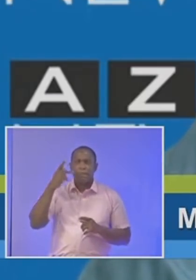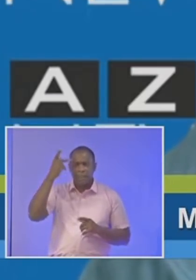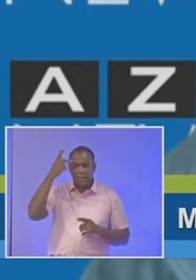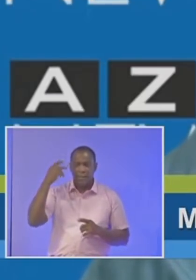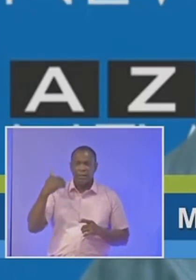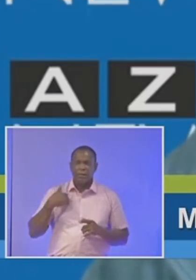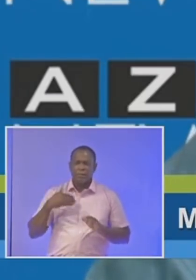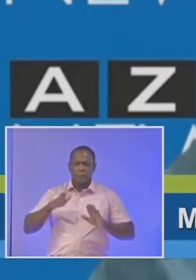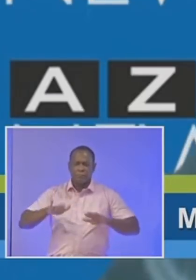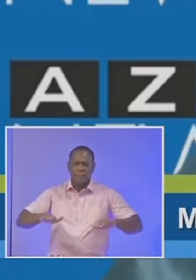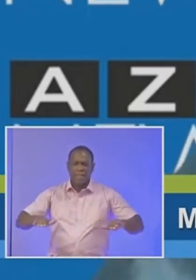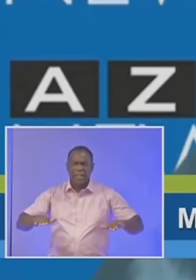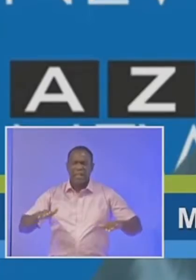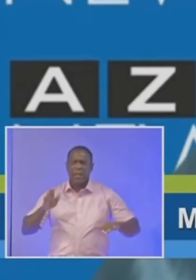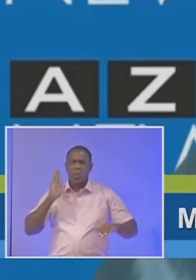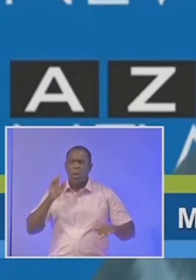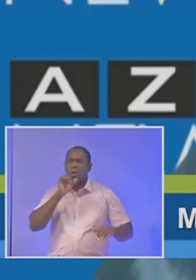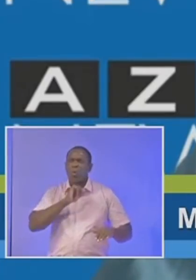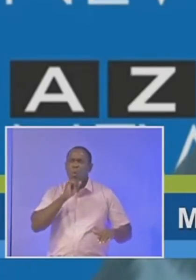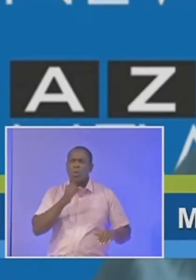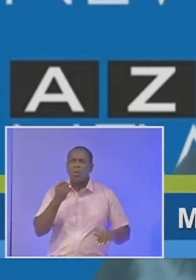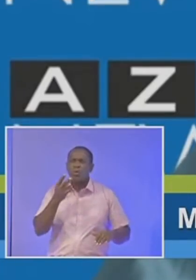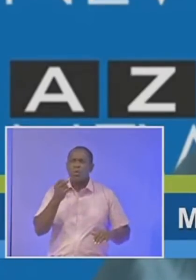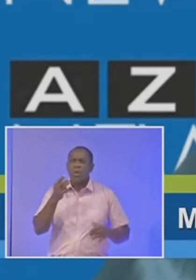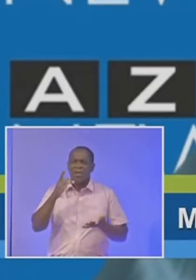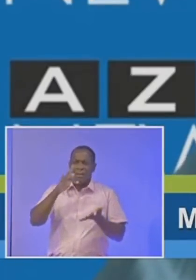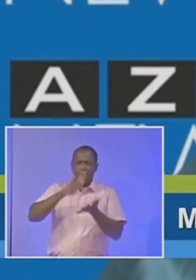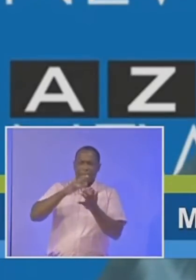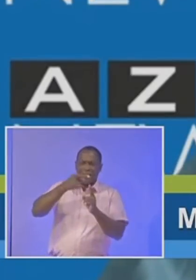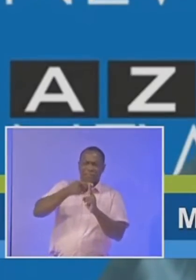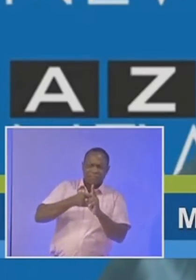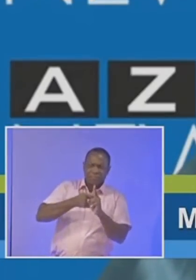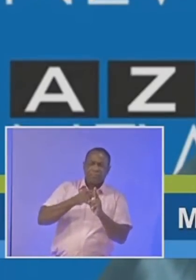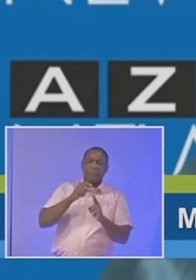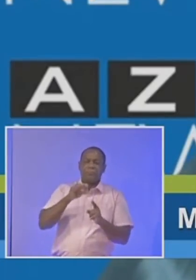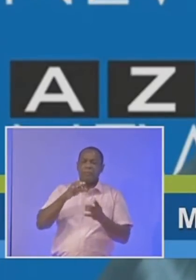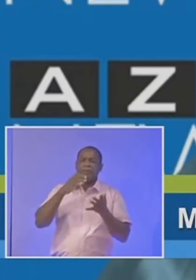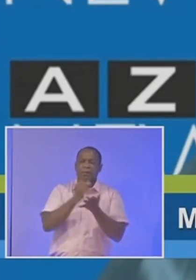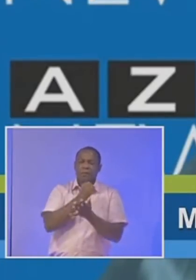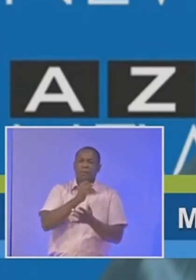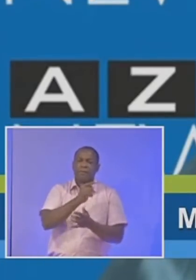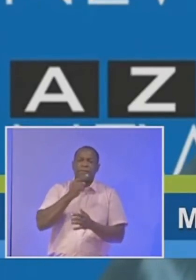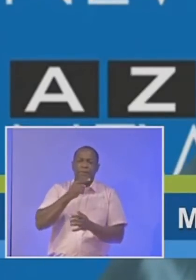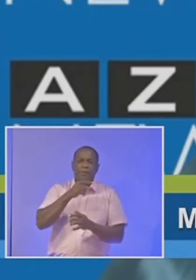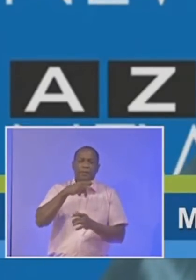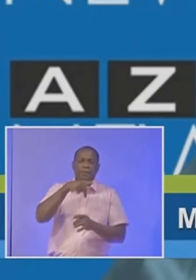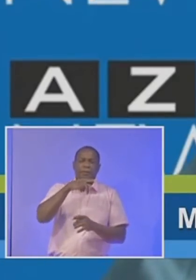month. So if he gets his first Pfizer, when it's time